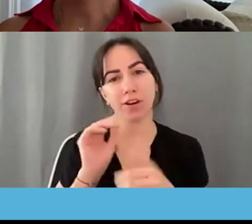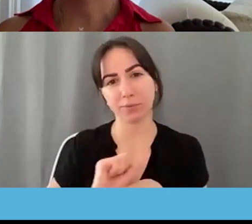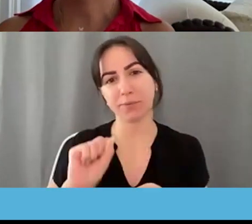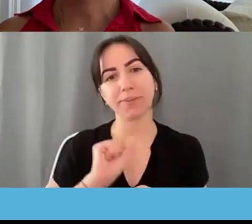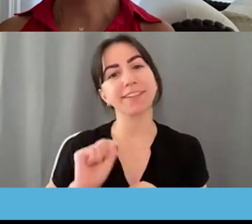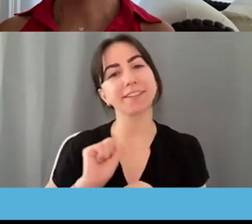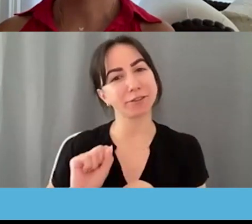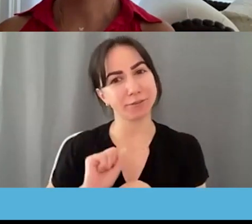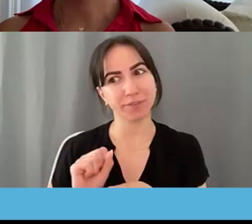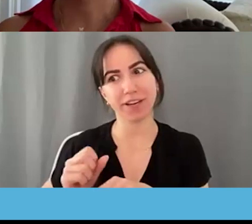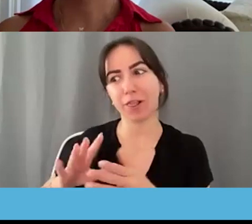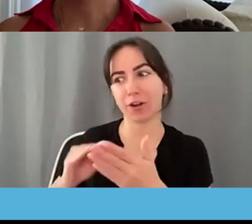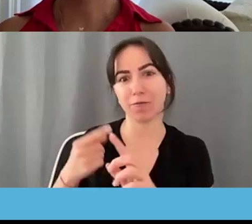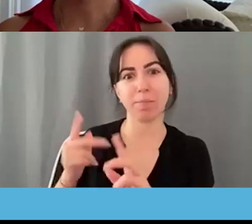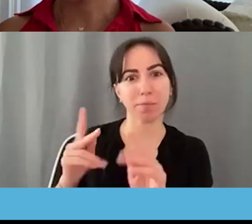that have come before us.